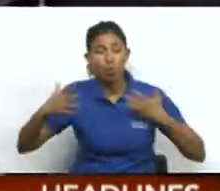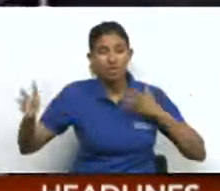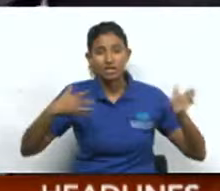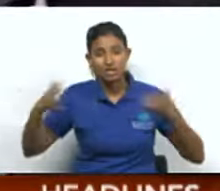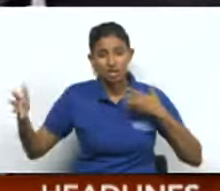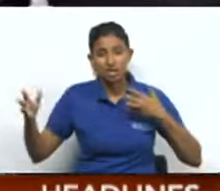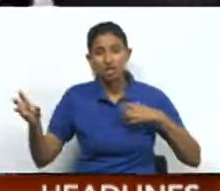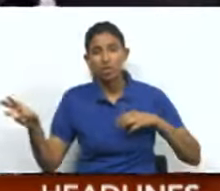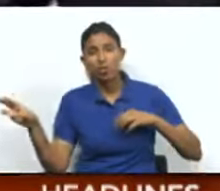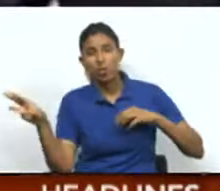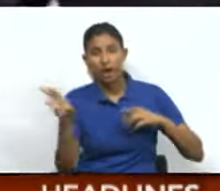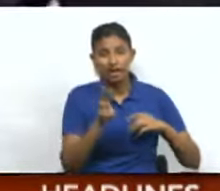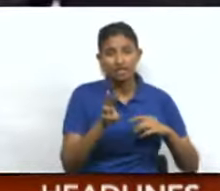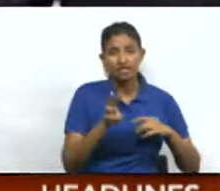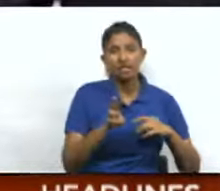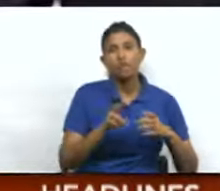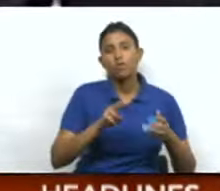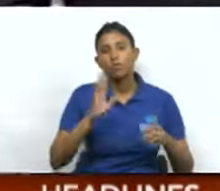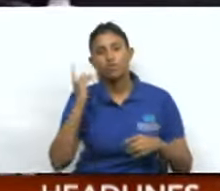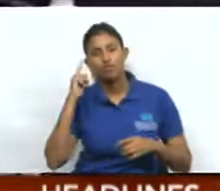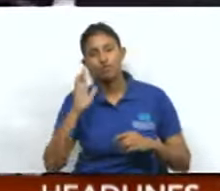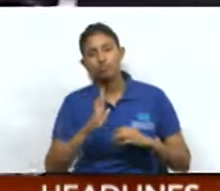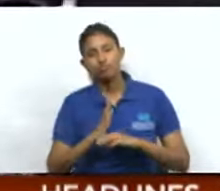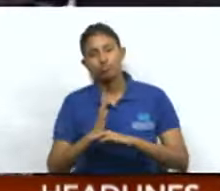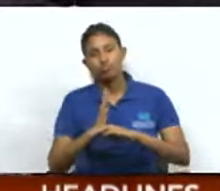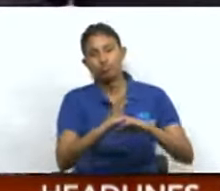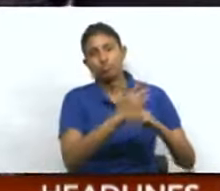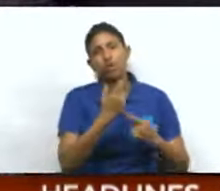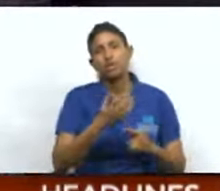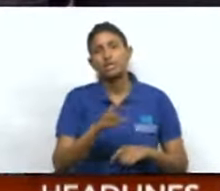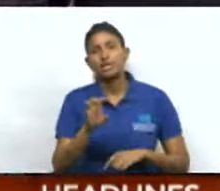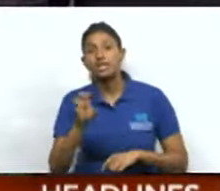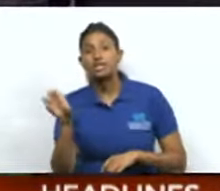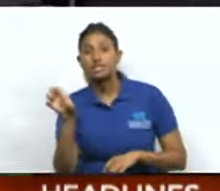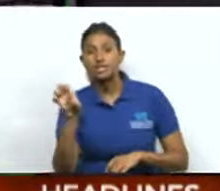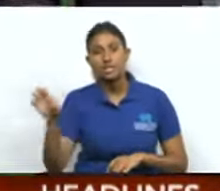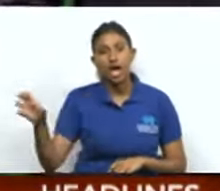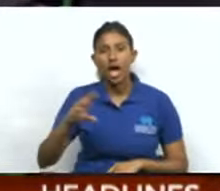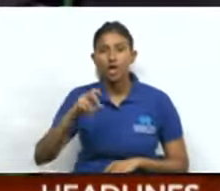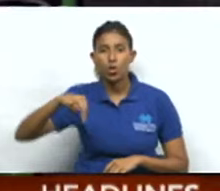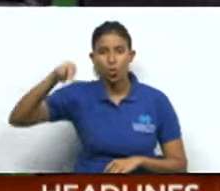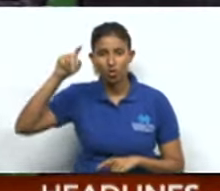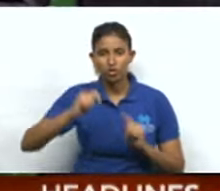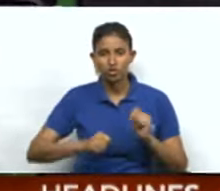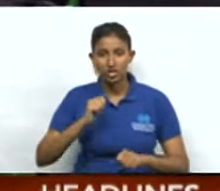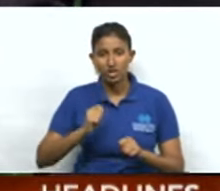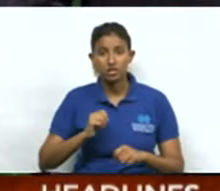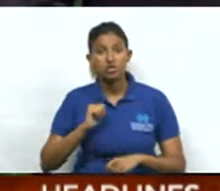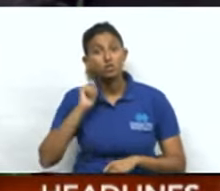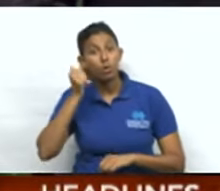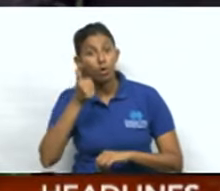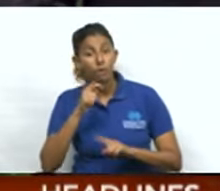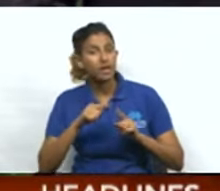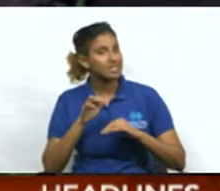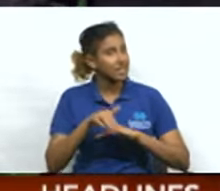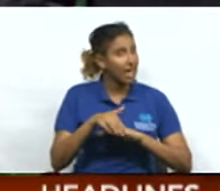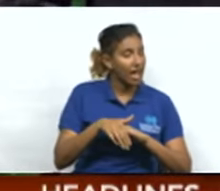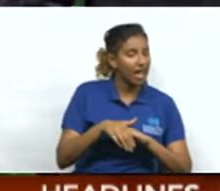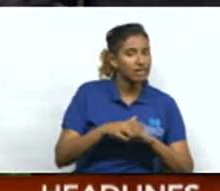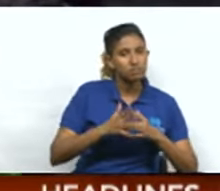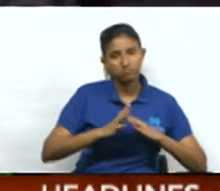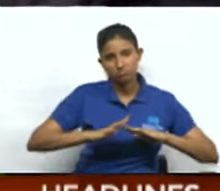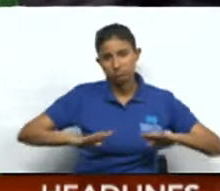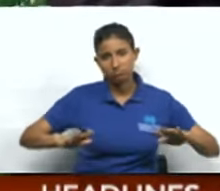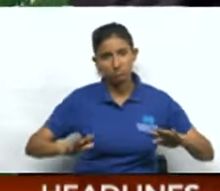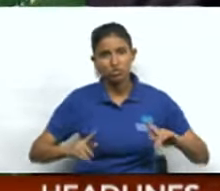rainfall offshore eastern and northern Trinidad. Still looking out for quite a bit of rain starting tomorrow, but for tonight, generally settled conditions across